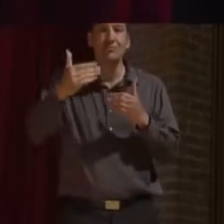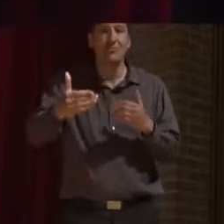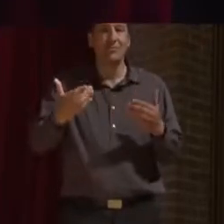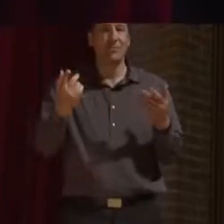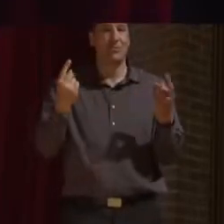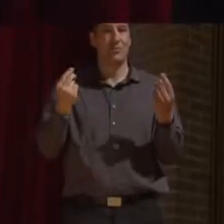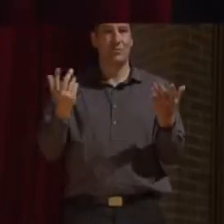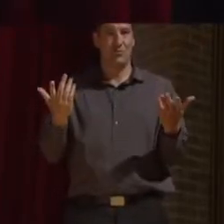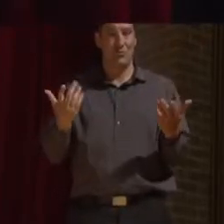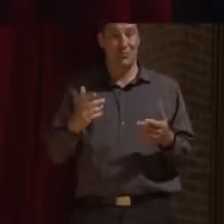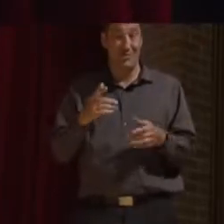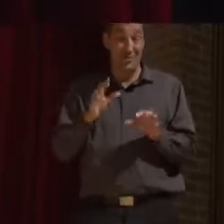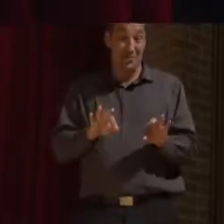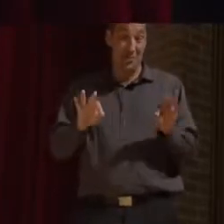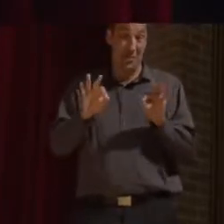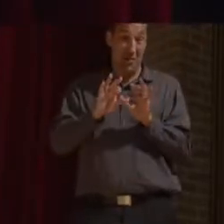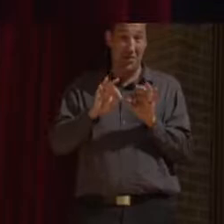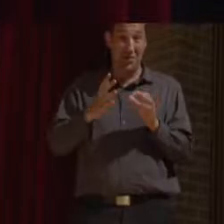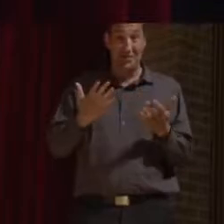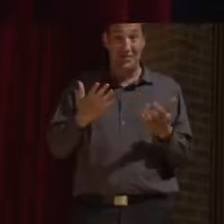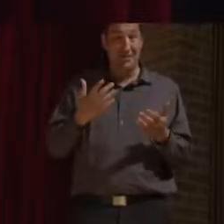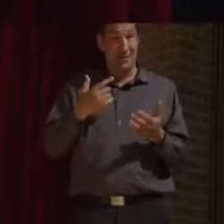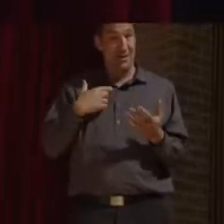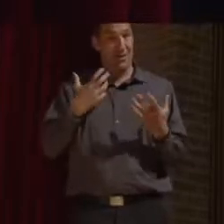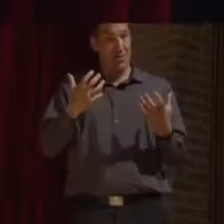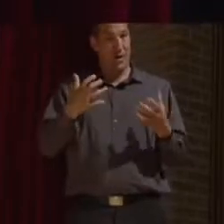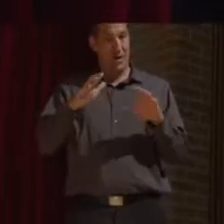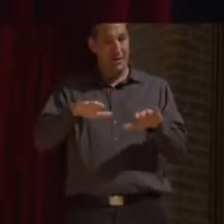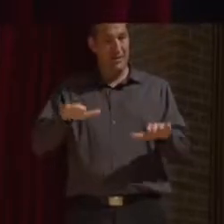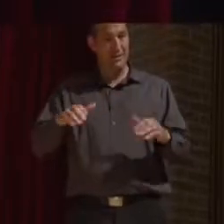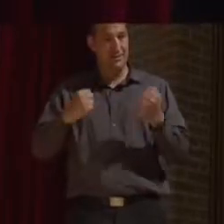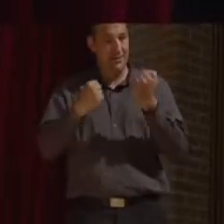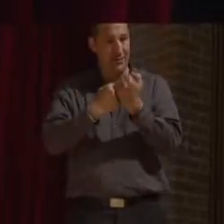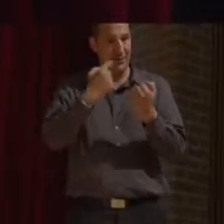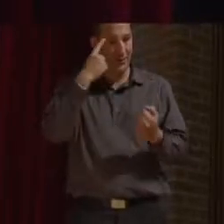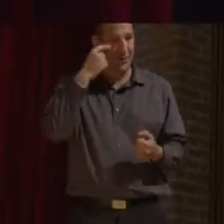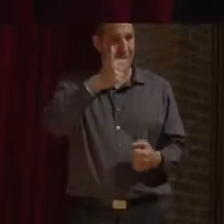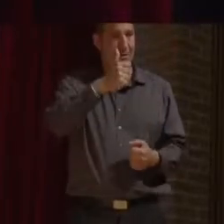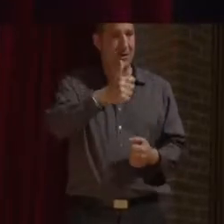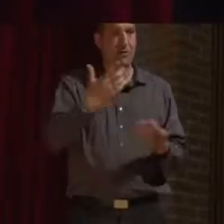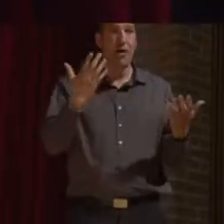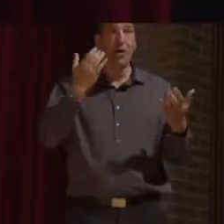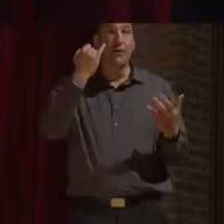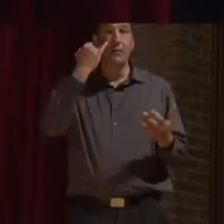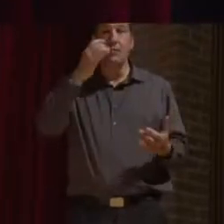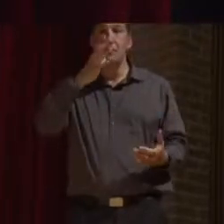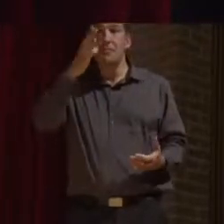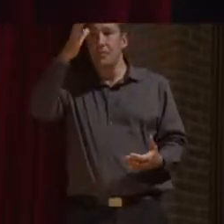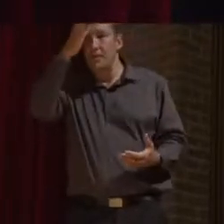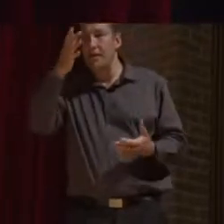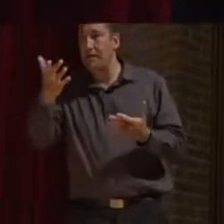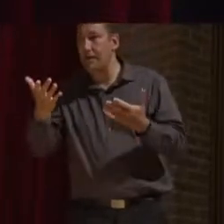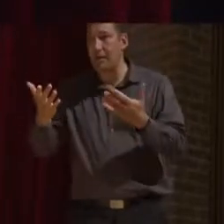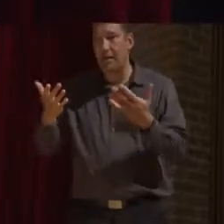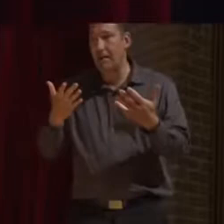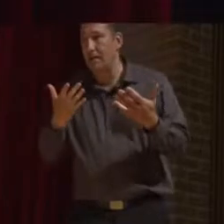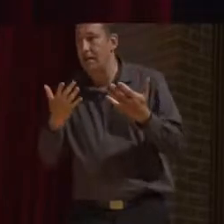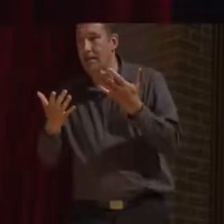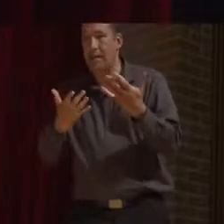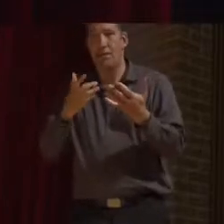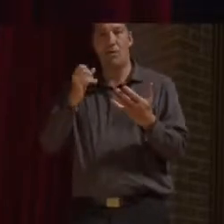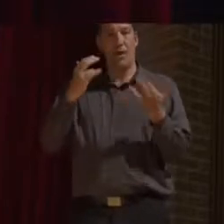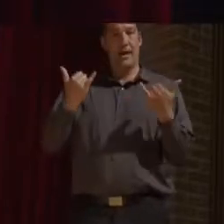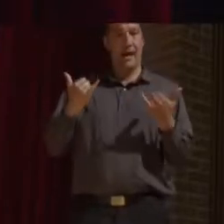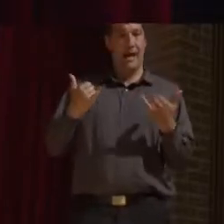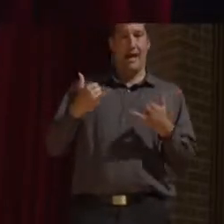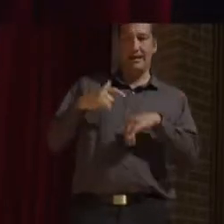do have questions, because we want our kids to advocate for themselves, but who do they go to if mom and dad aren't the right person or the right time to ask them,